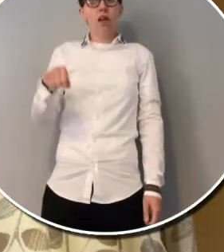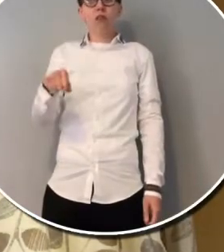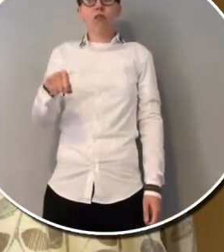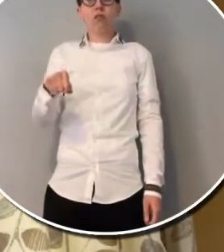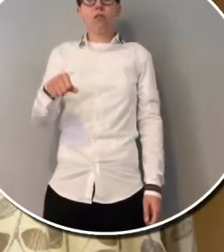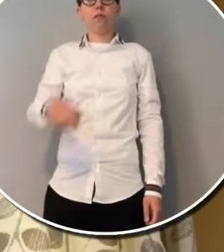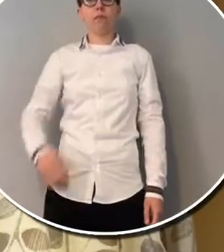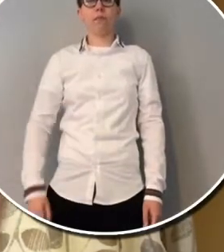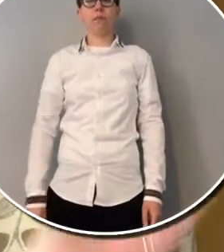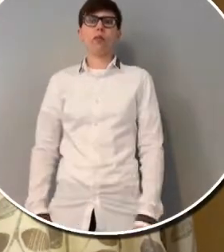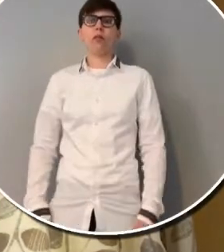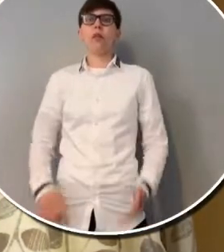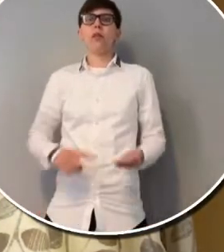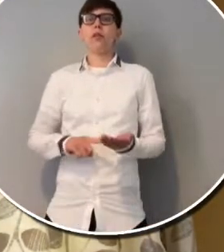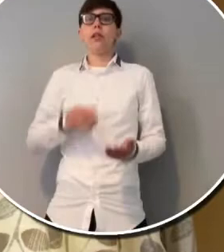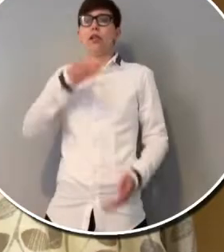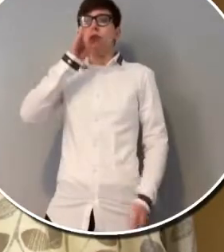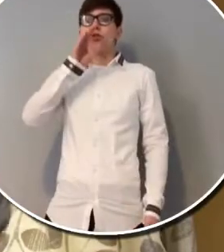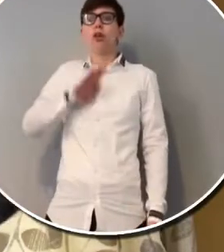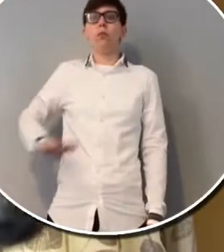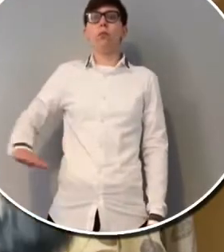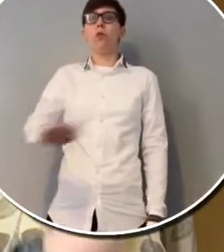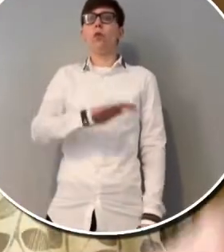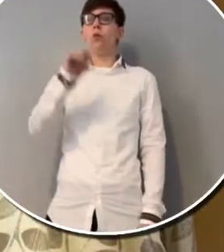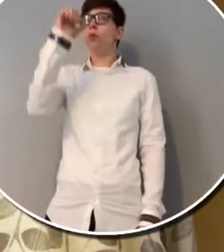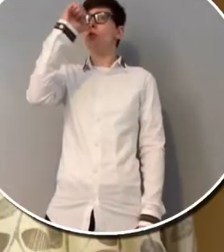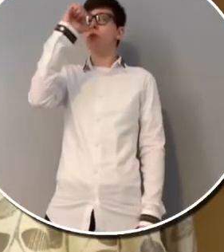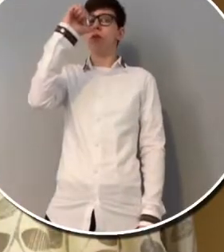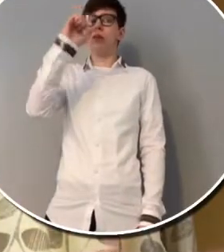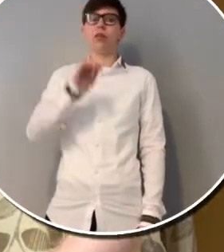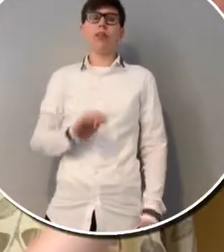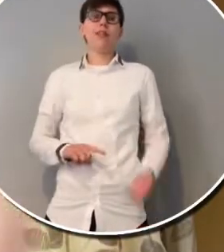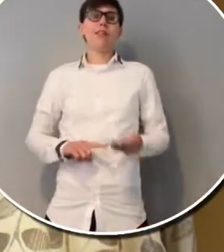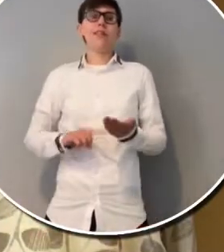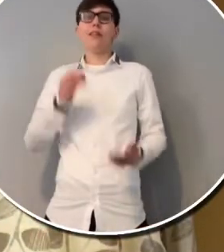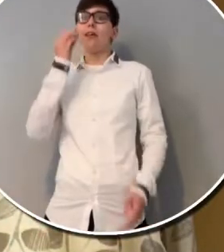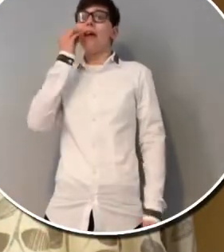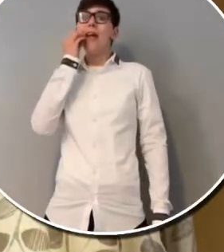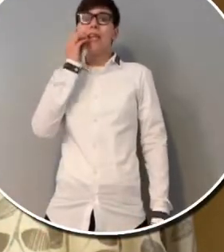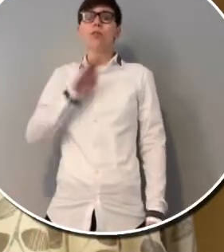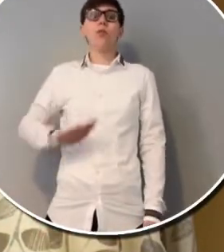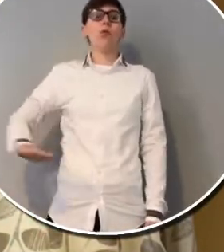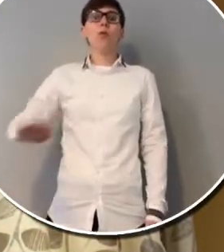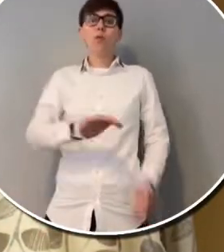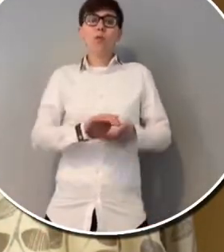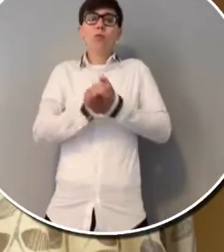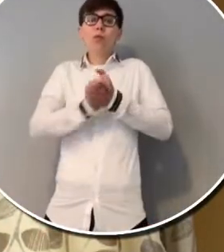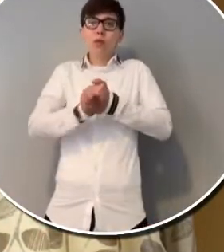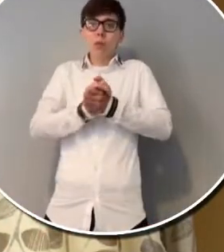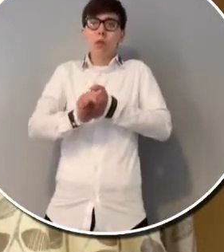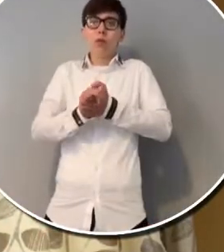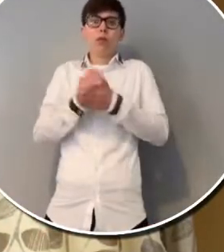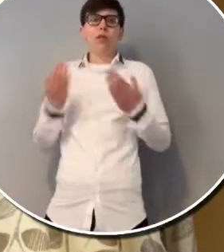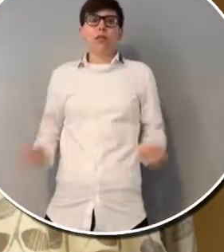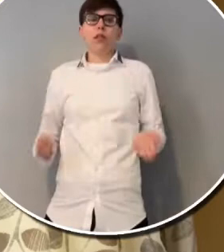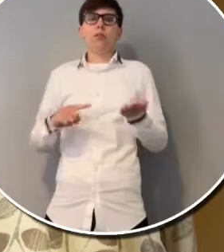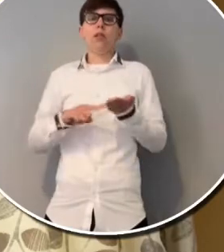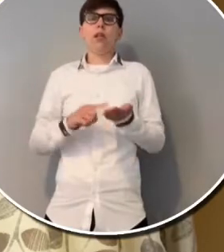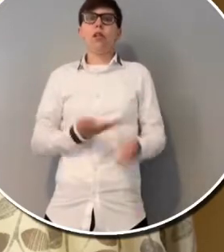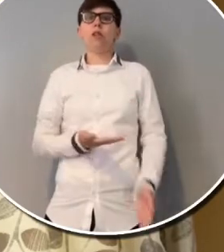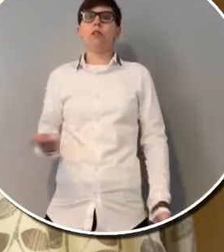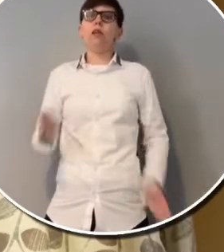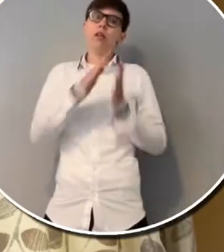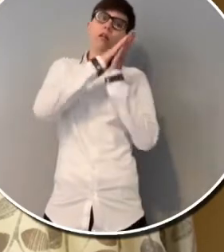Bubble. Bubble, bubble, pop! Oh my goodness.